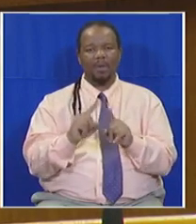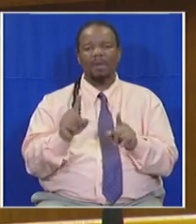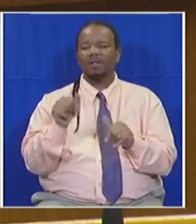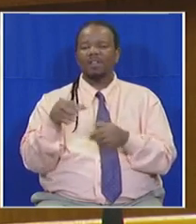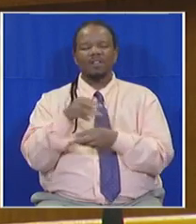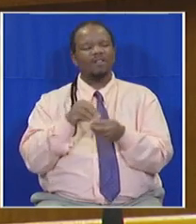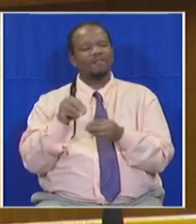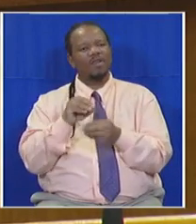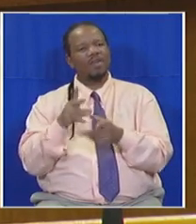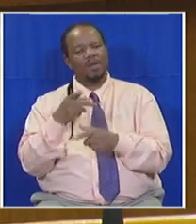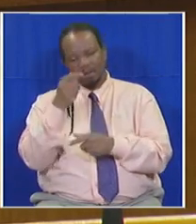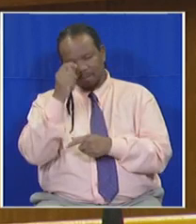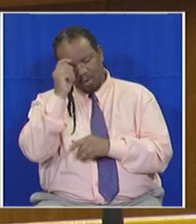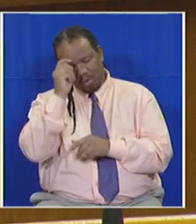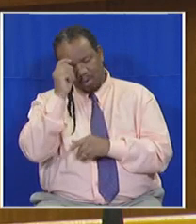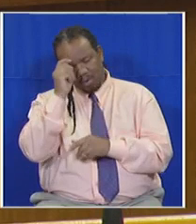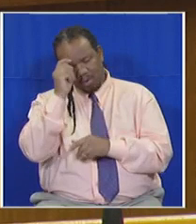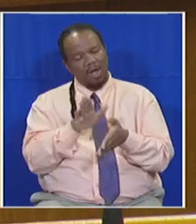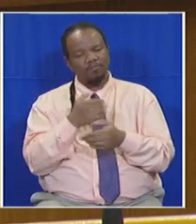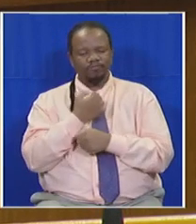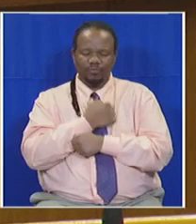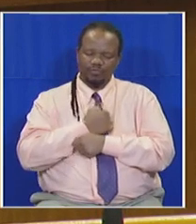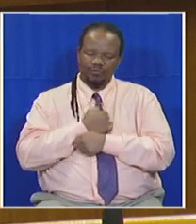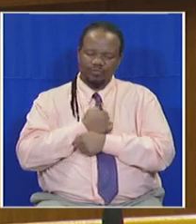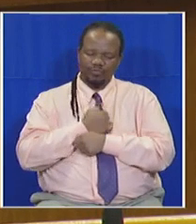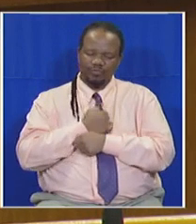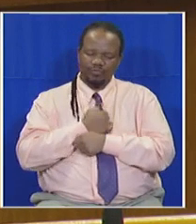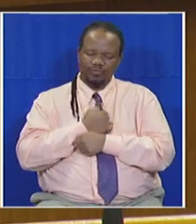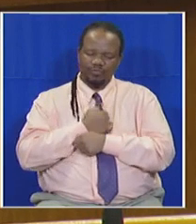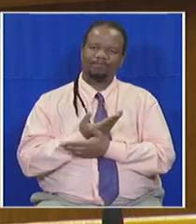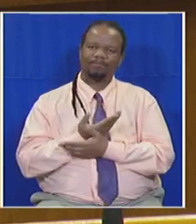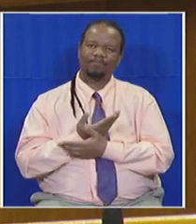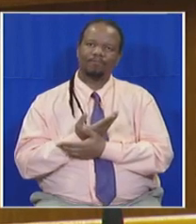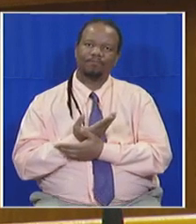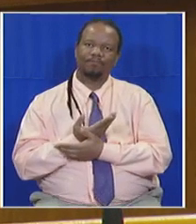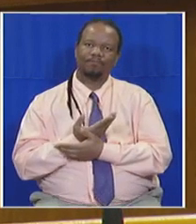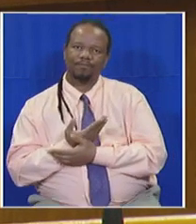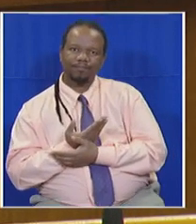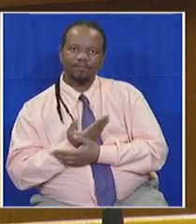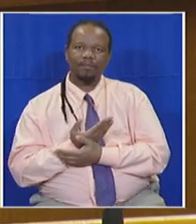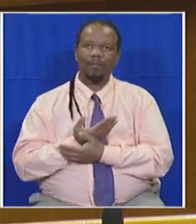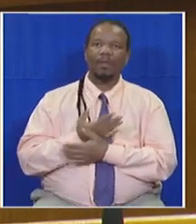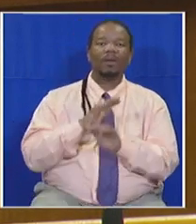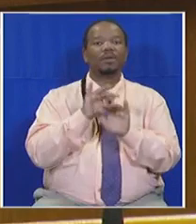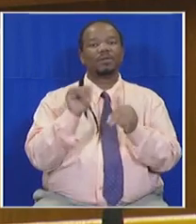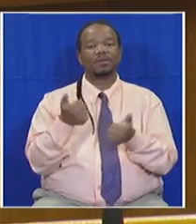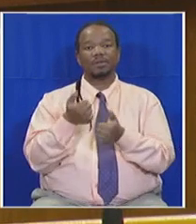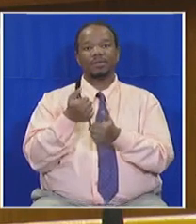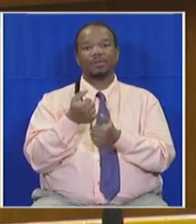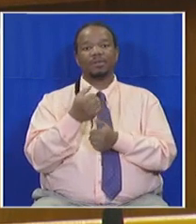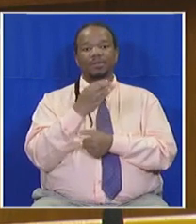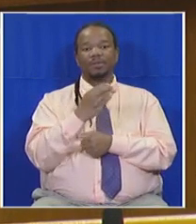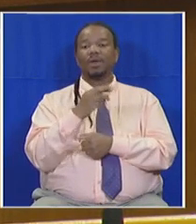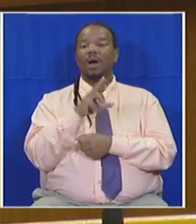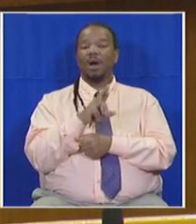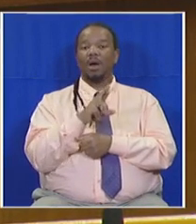who lost loved ones during the initiation phase. We commend the work done by CRL Commission in